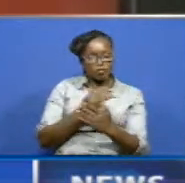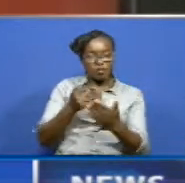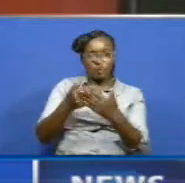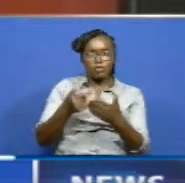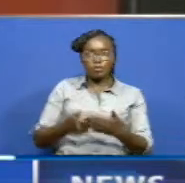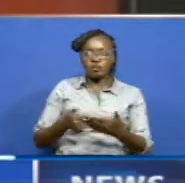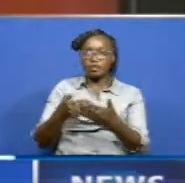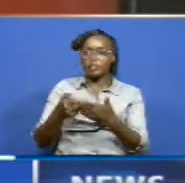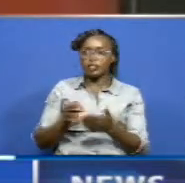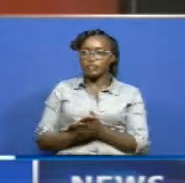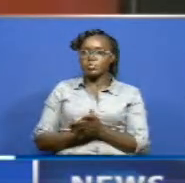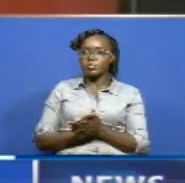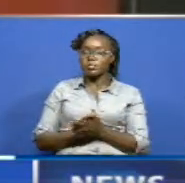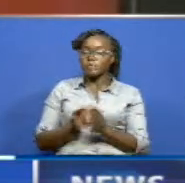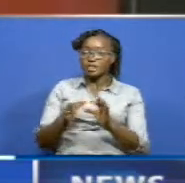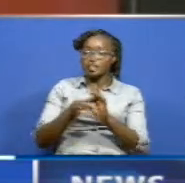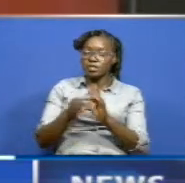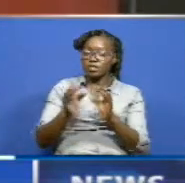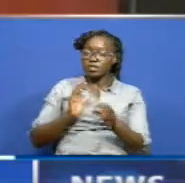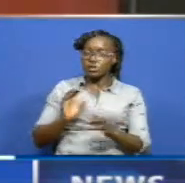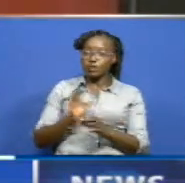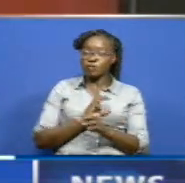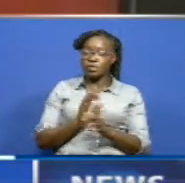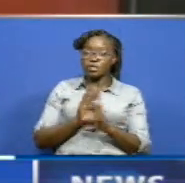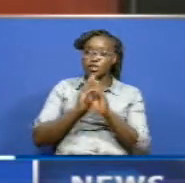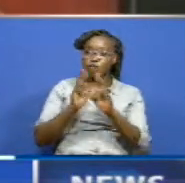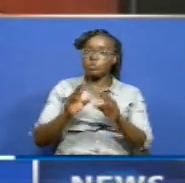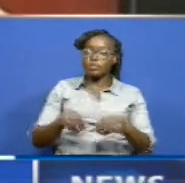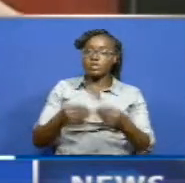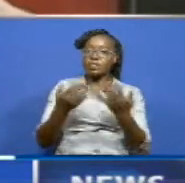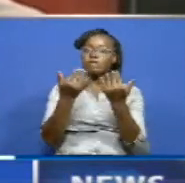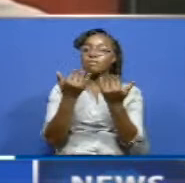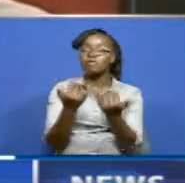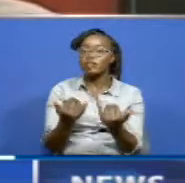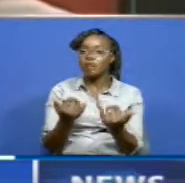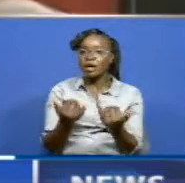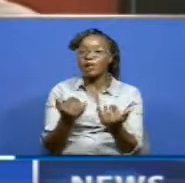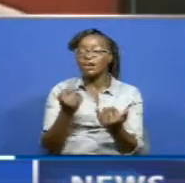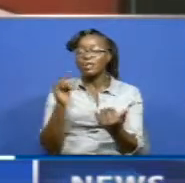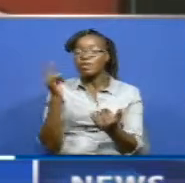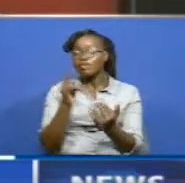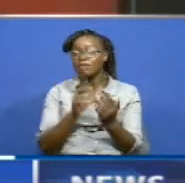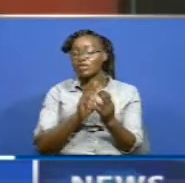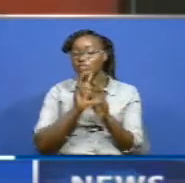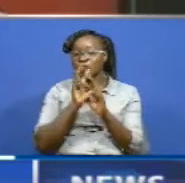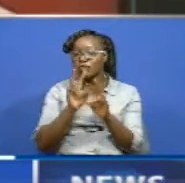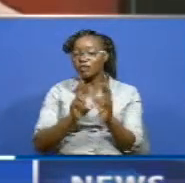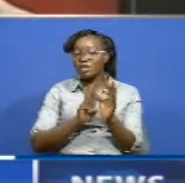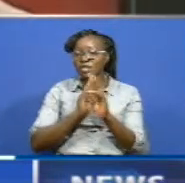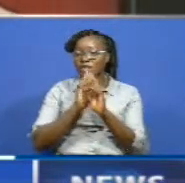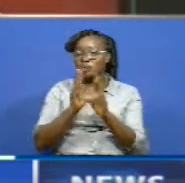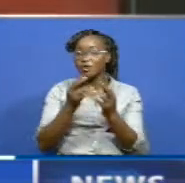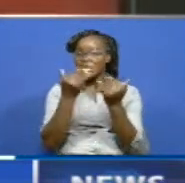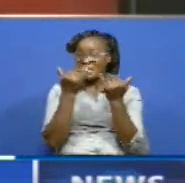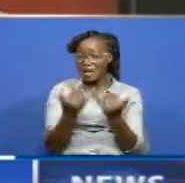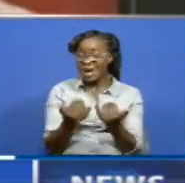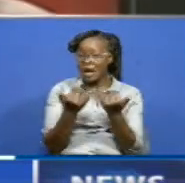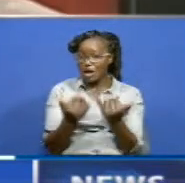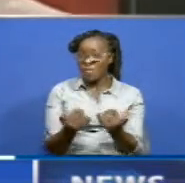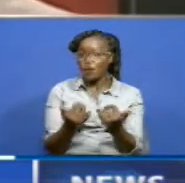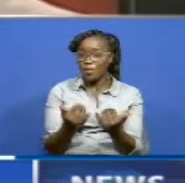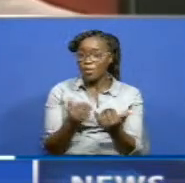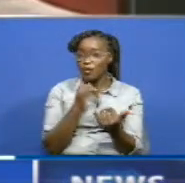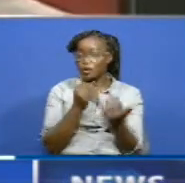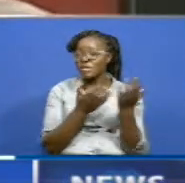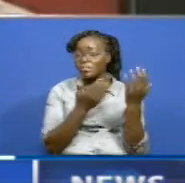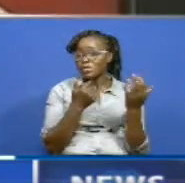has tabled the report just now. And for me, I have just had the first look at the report now. You do not